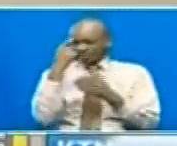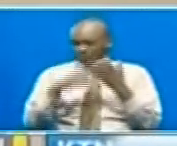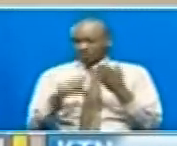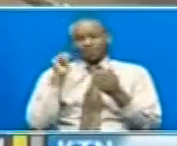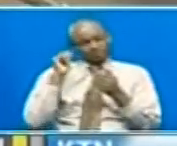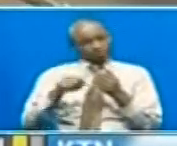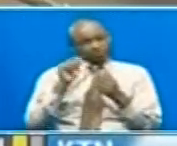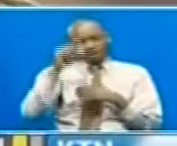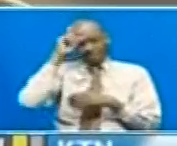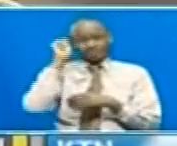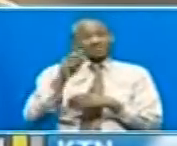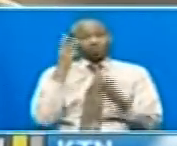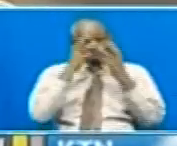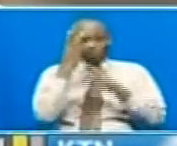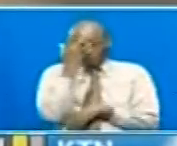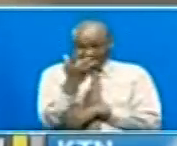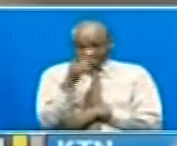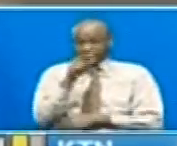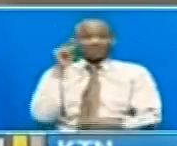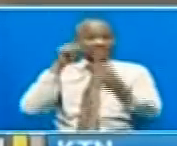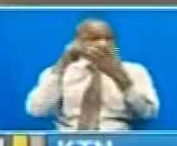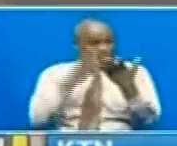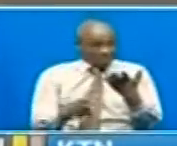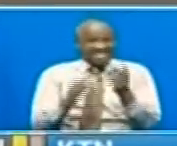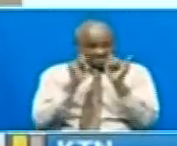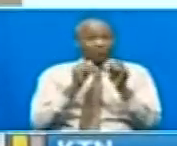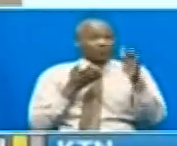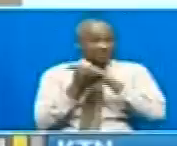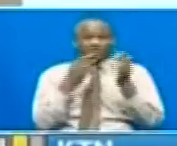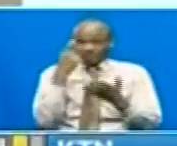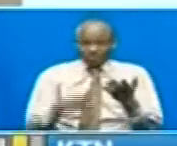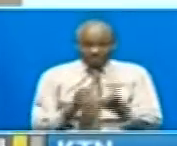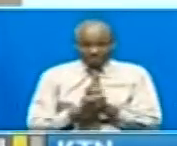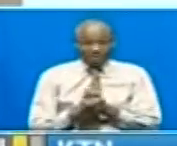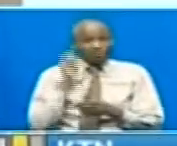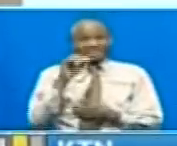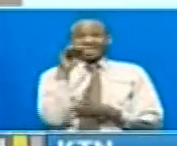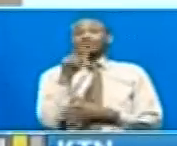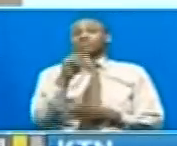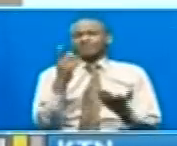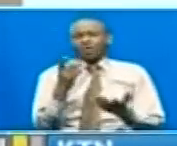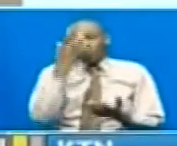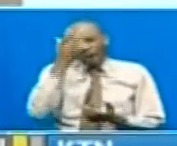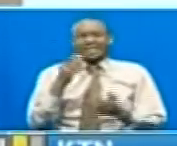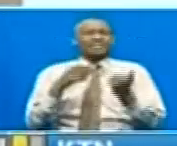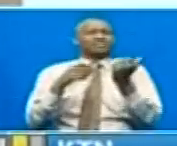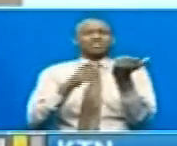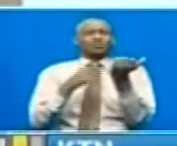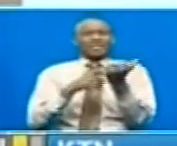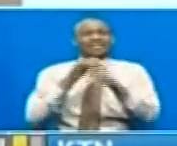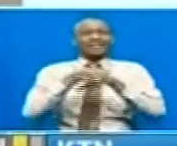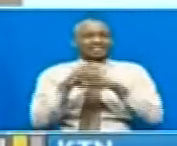the government is the Al-Shabaab's intention with this new video. You should also ask yourself, why Kiswahili and English?